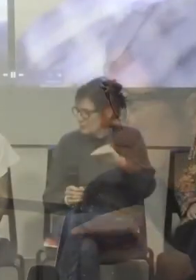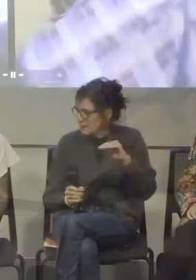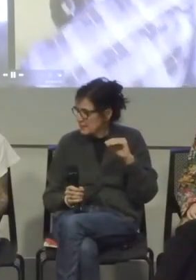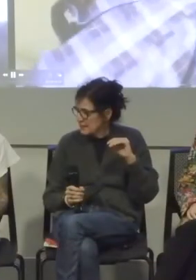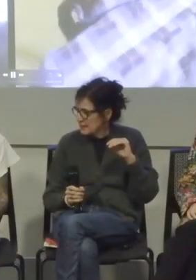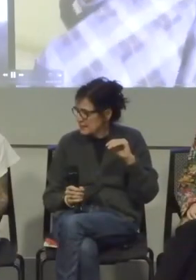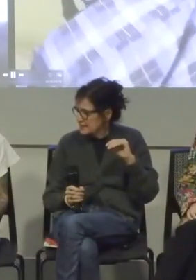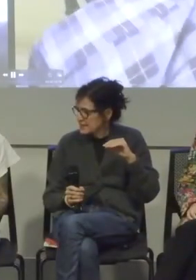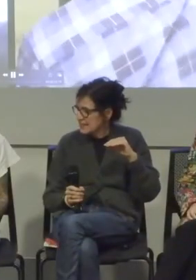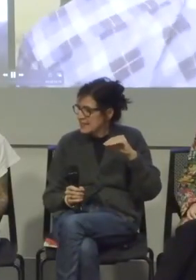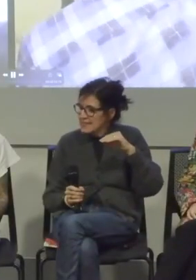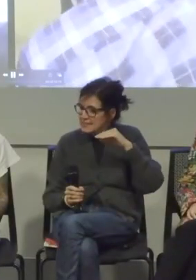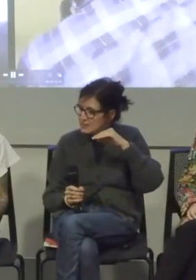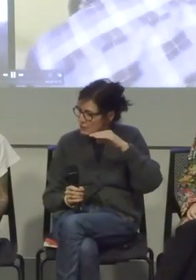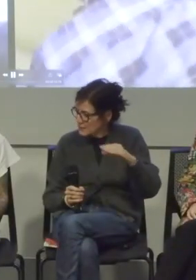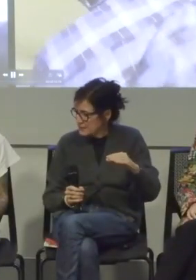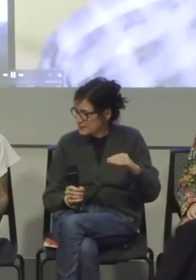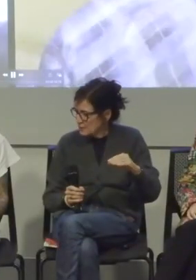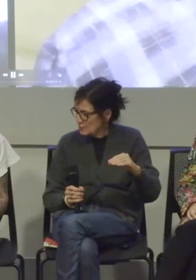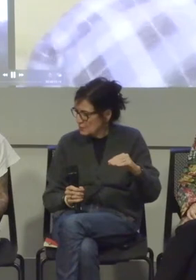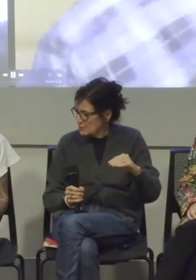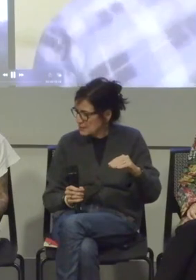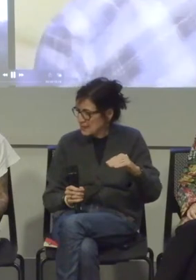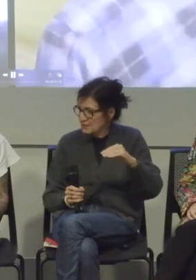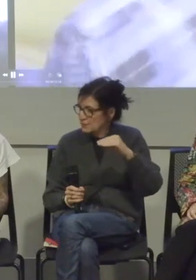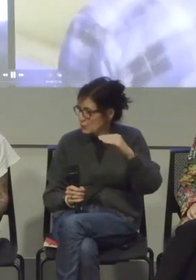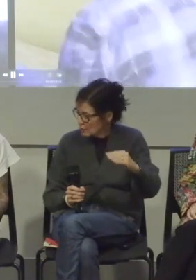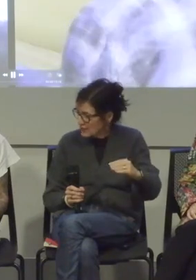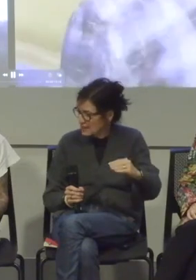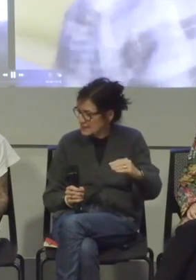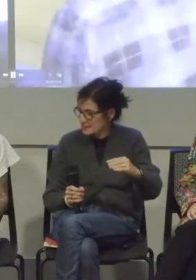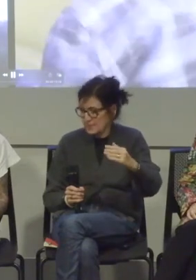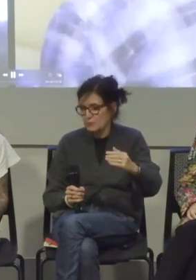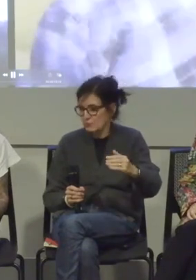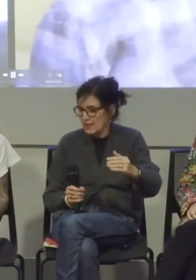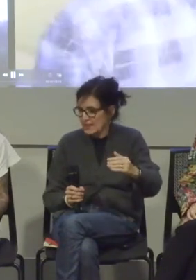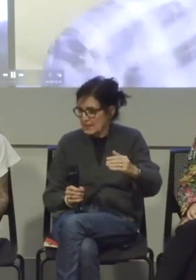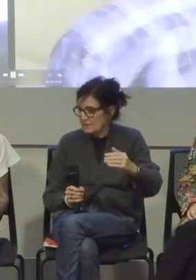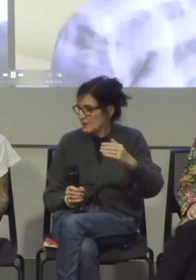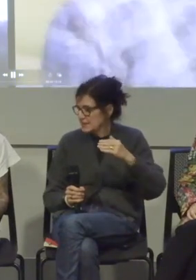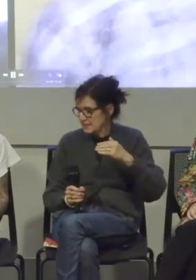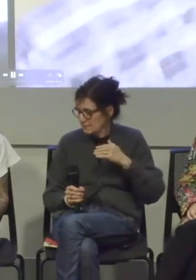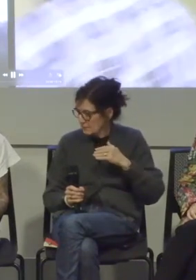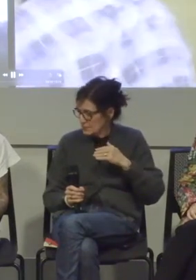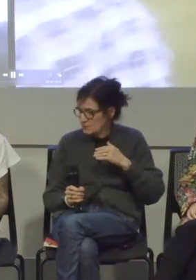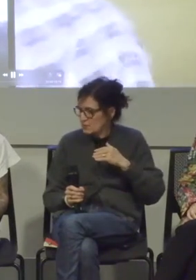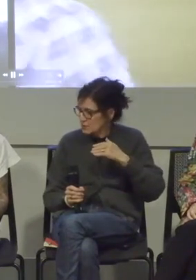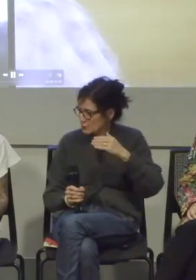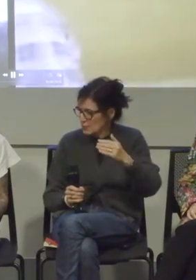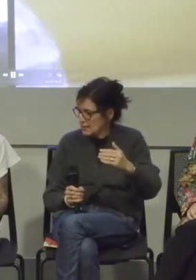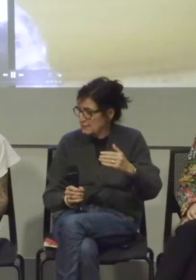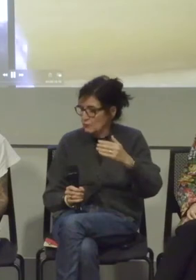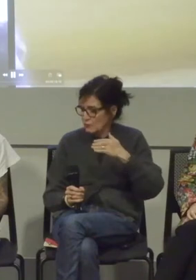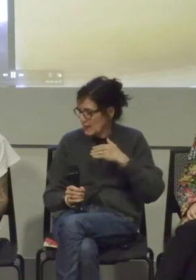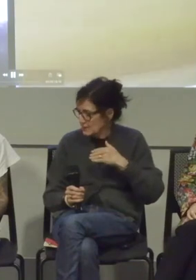important about being an artist, that it services the community. Even if you're not an artist, people can find some response